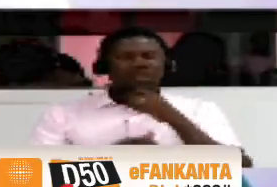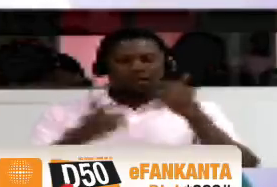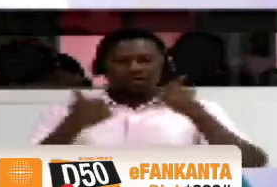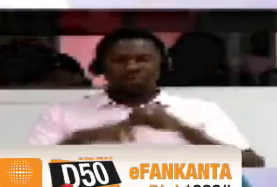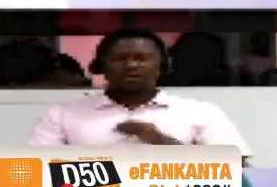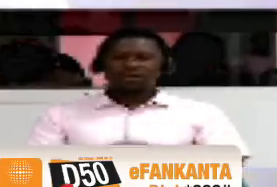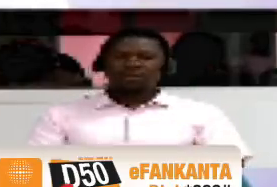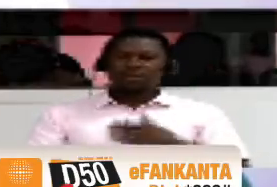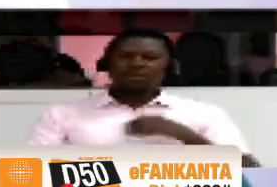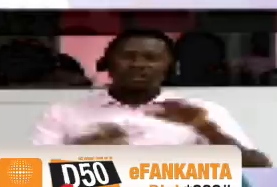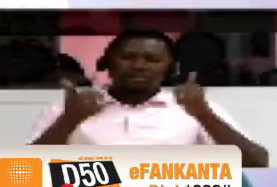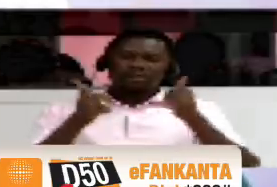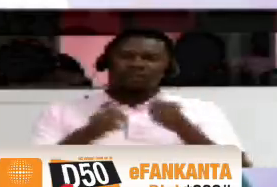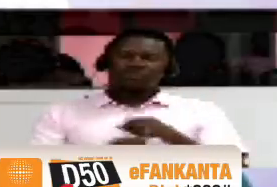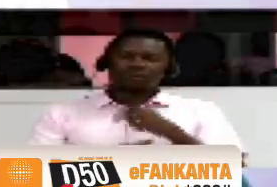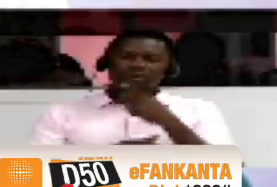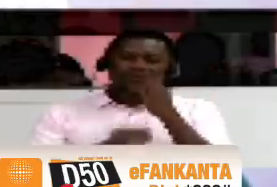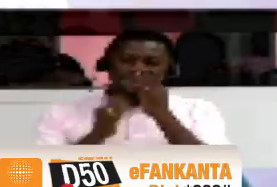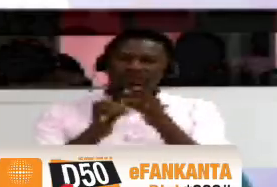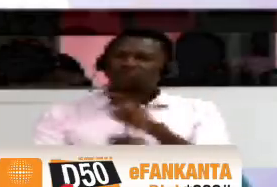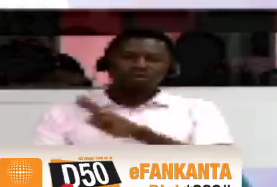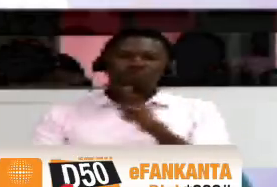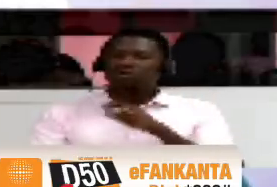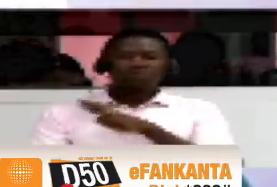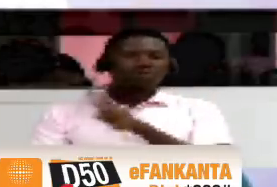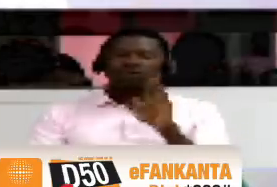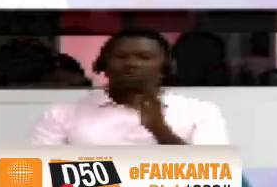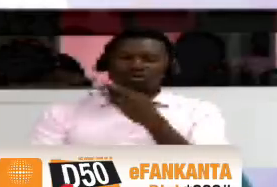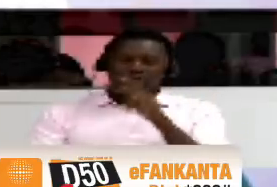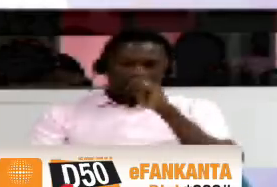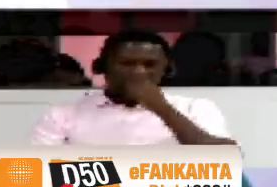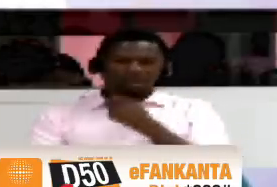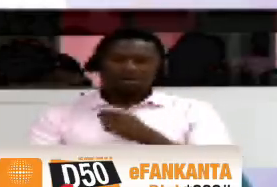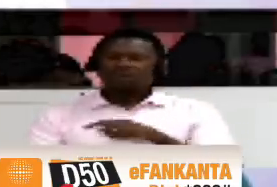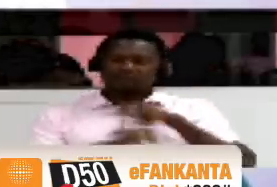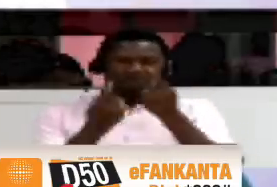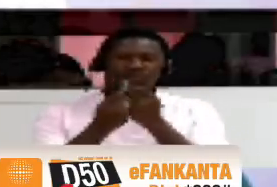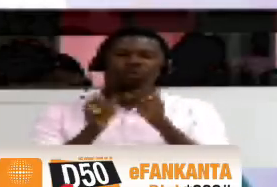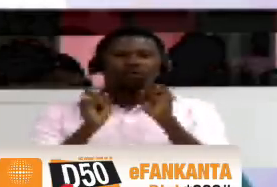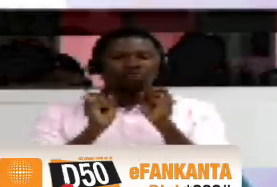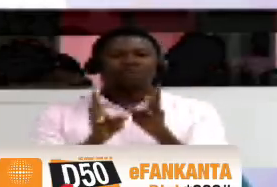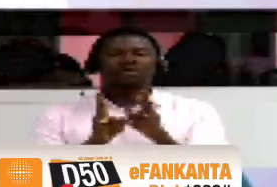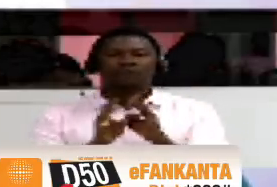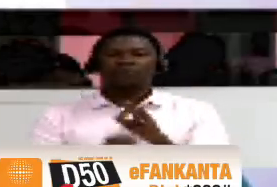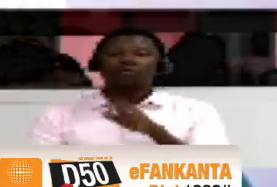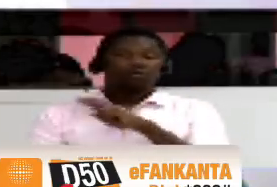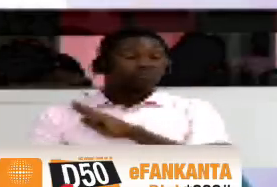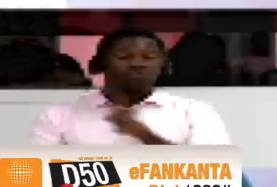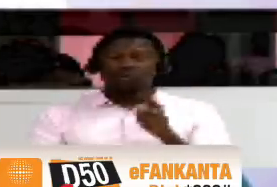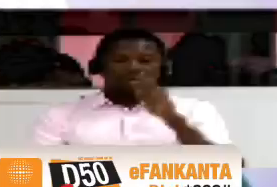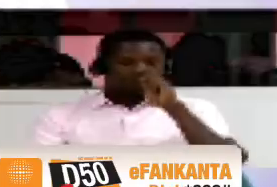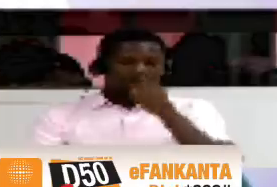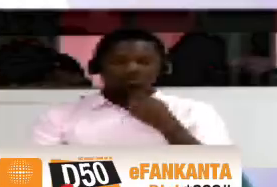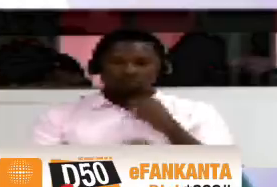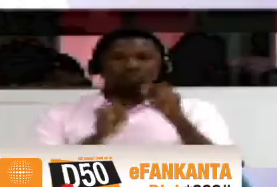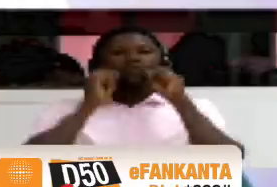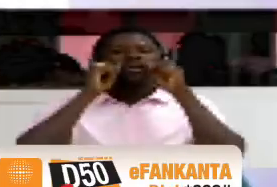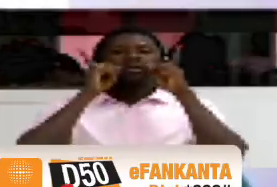he started telling him that, no, you are not going to die. Things will be okay. You will not die, you will surely live.